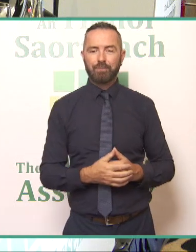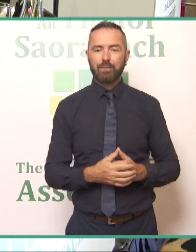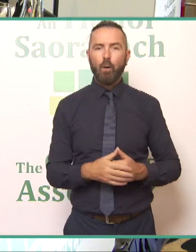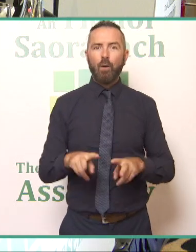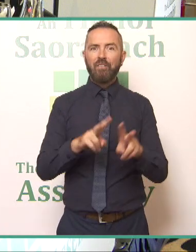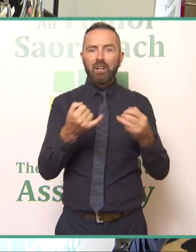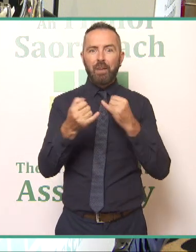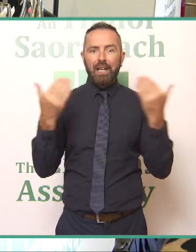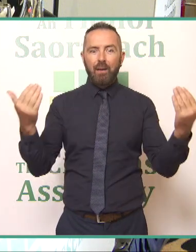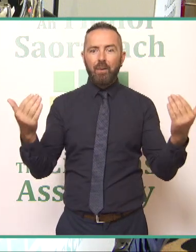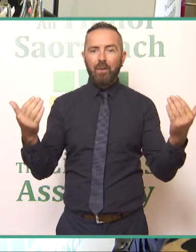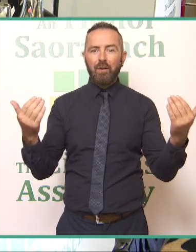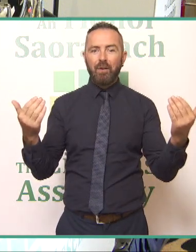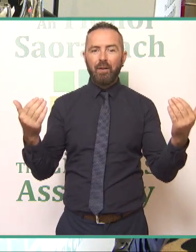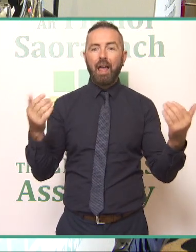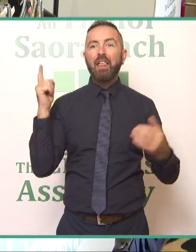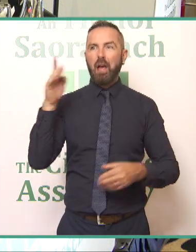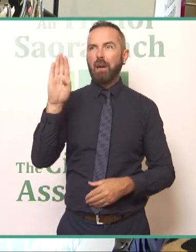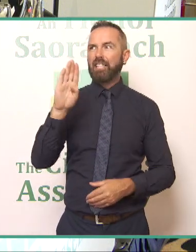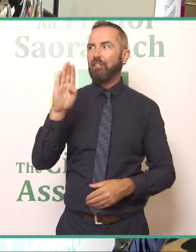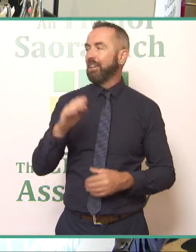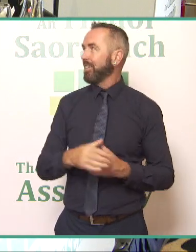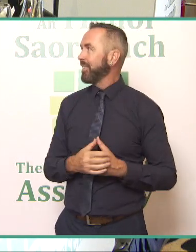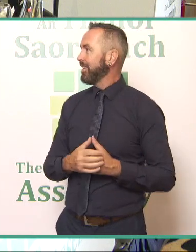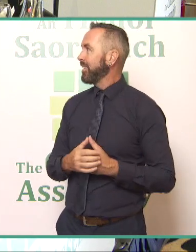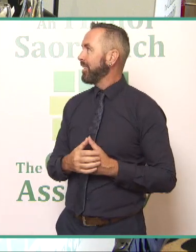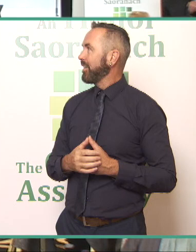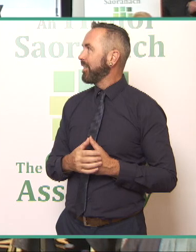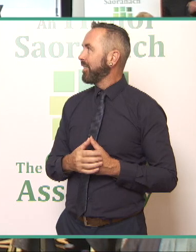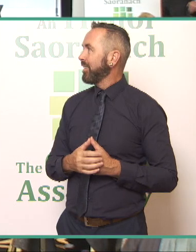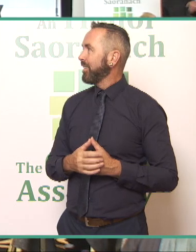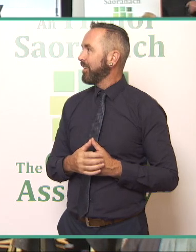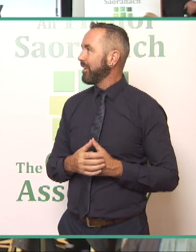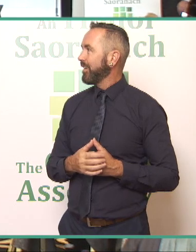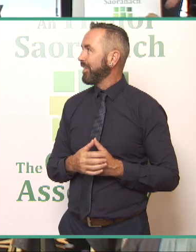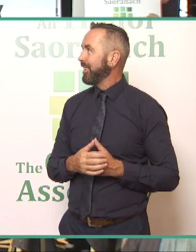playing. That's bacteria. We think of soil as dirt.